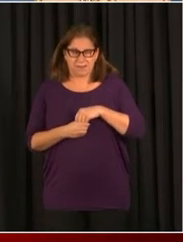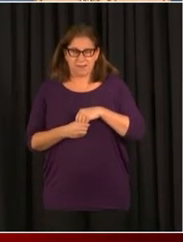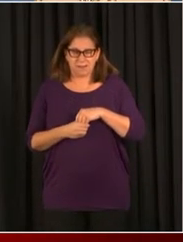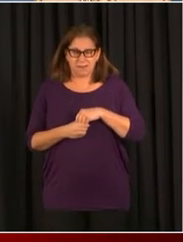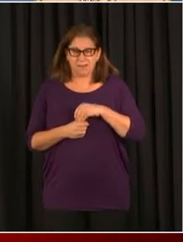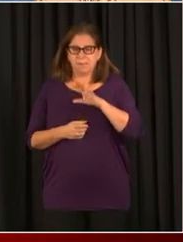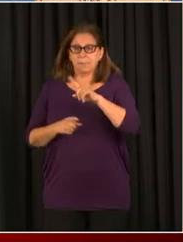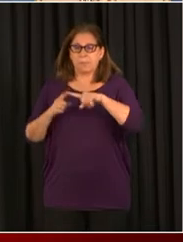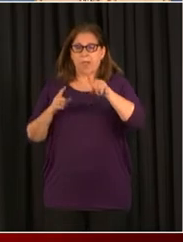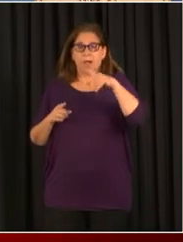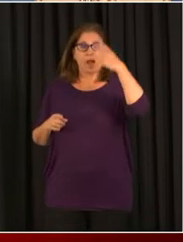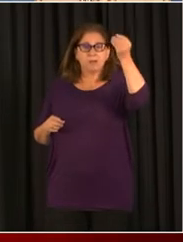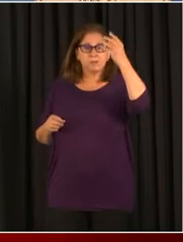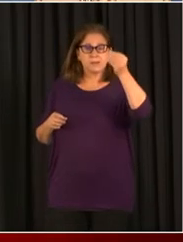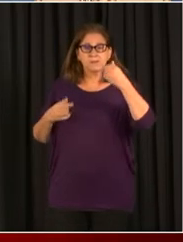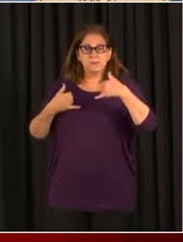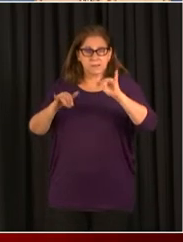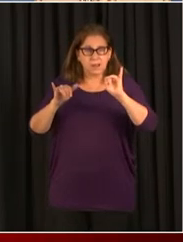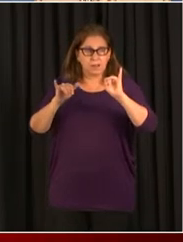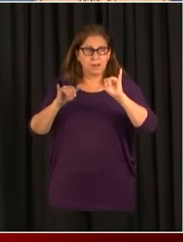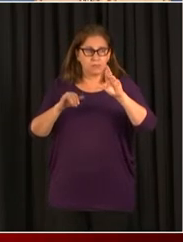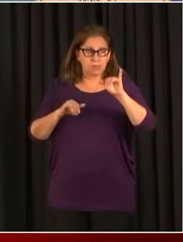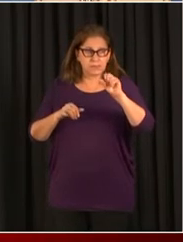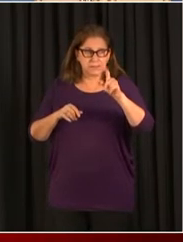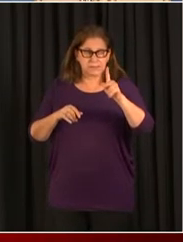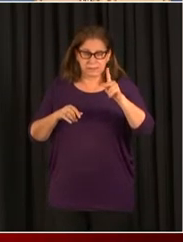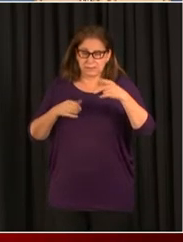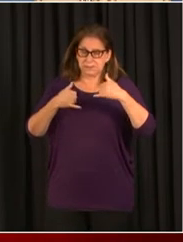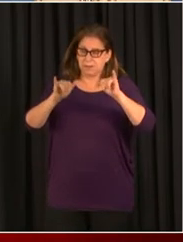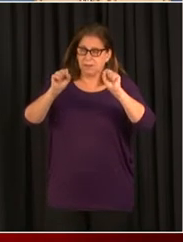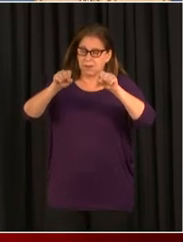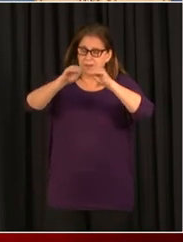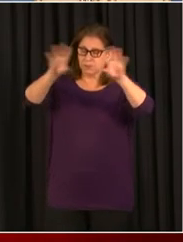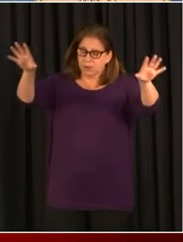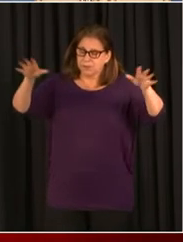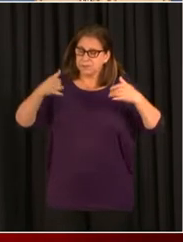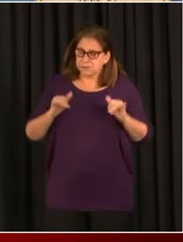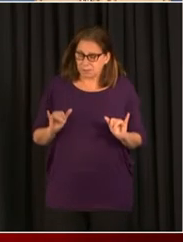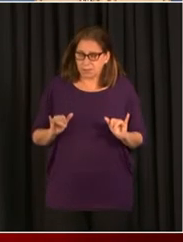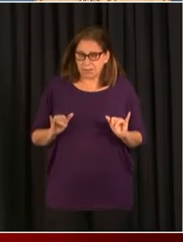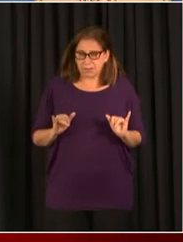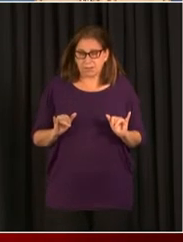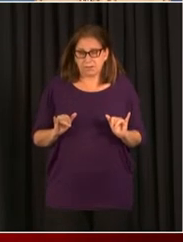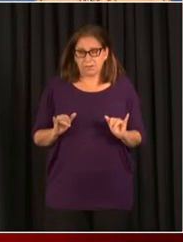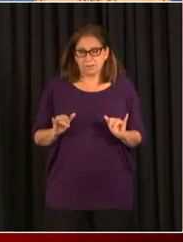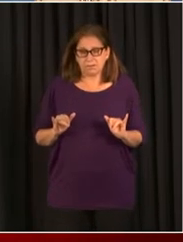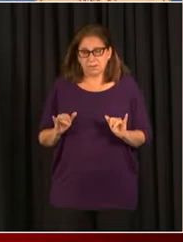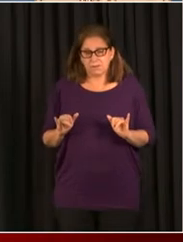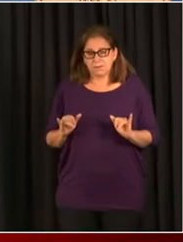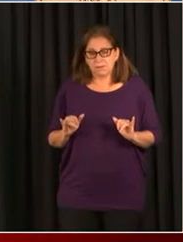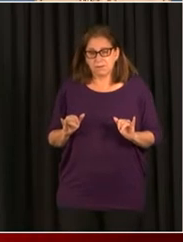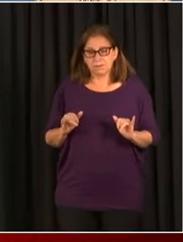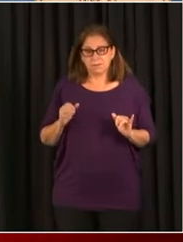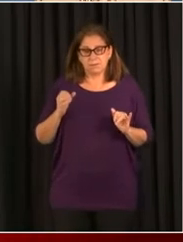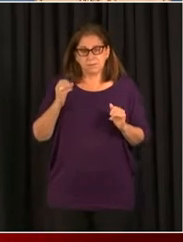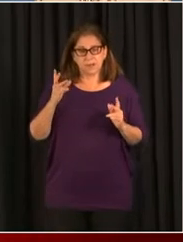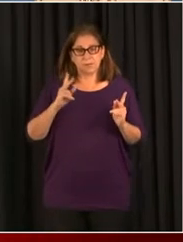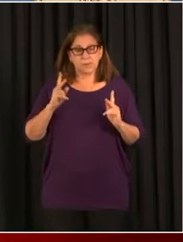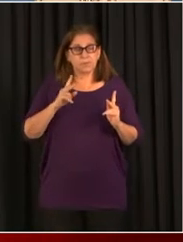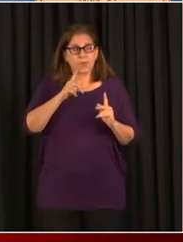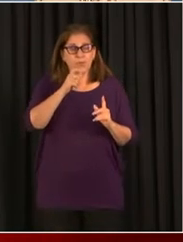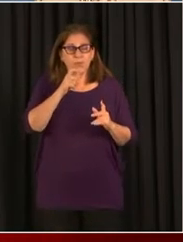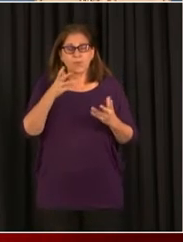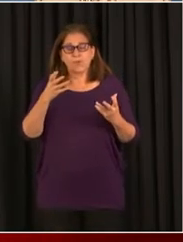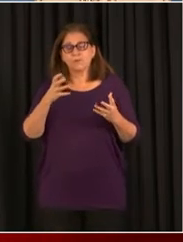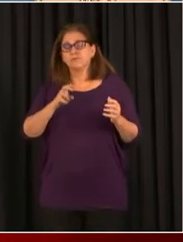one of the big ones is, while we know a lot of people travel during this holiday, we